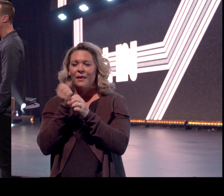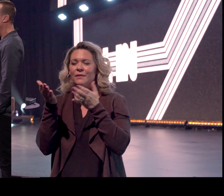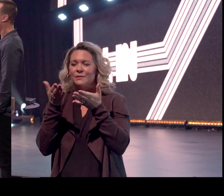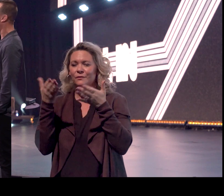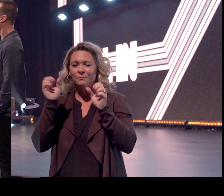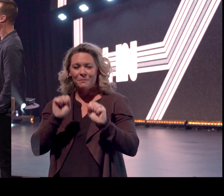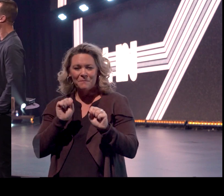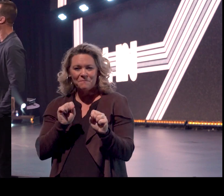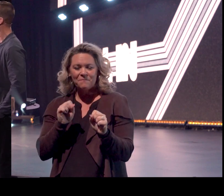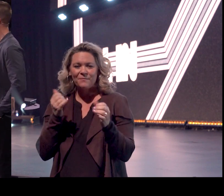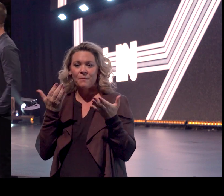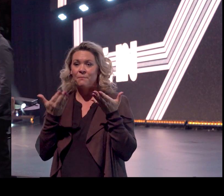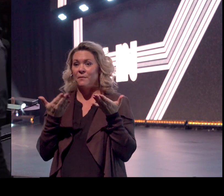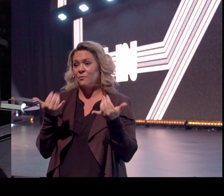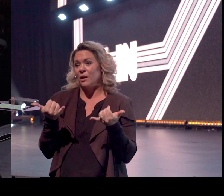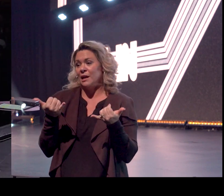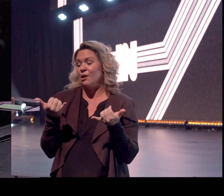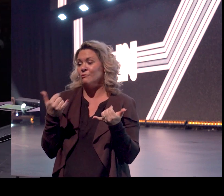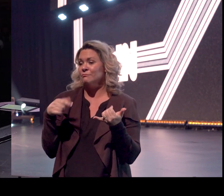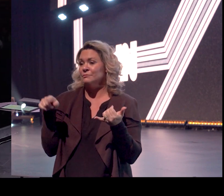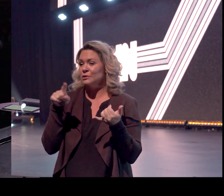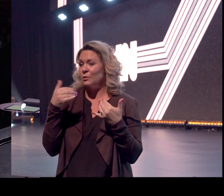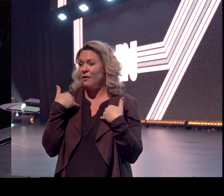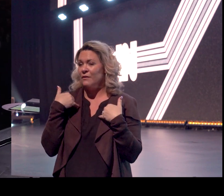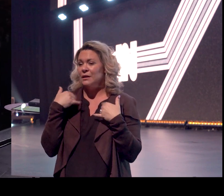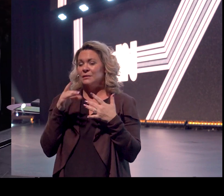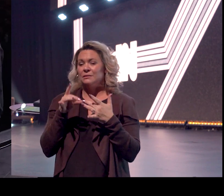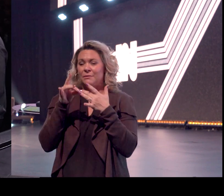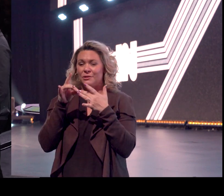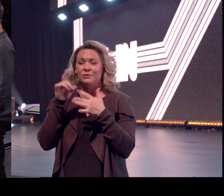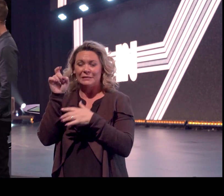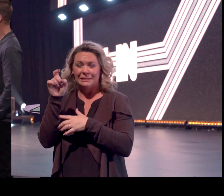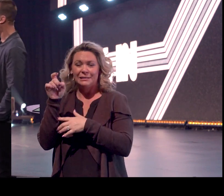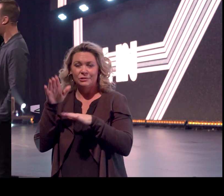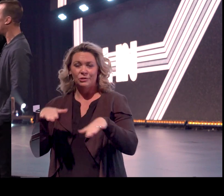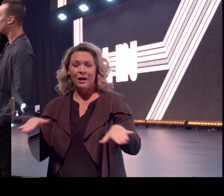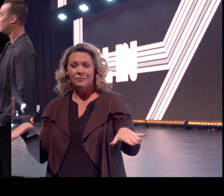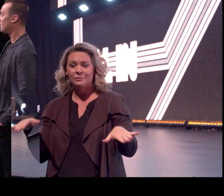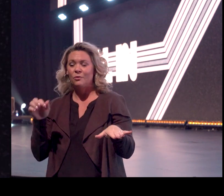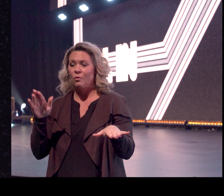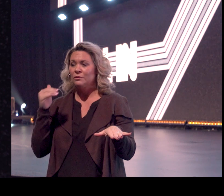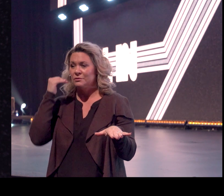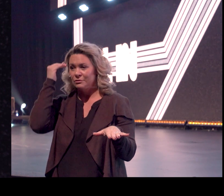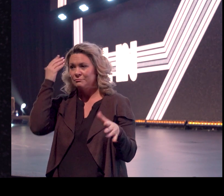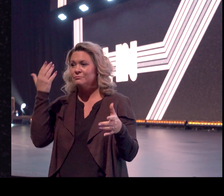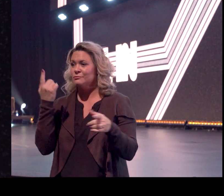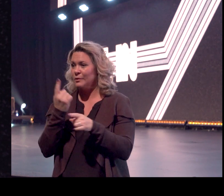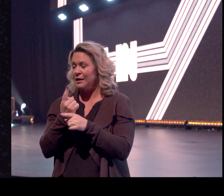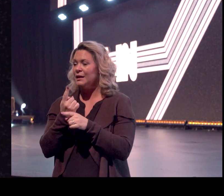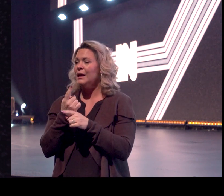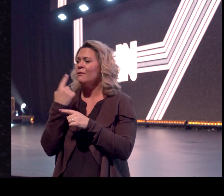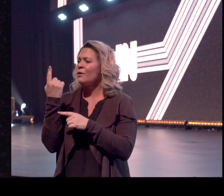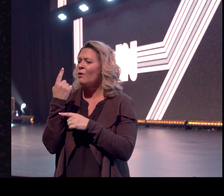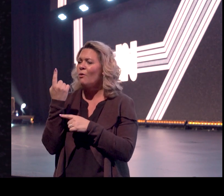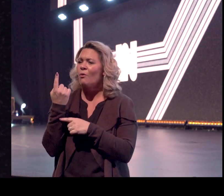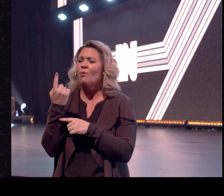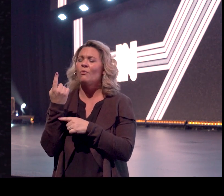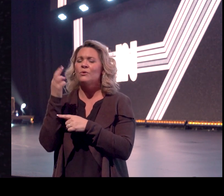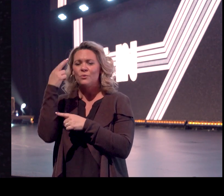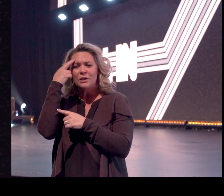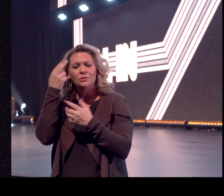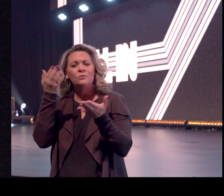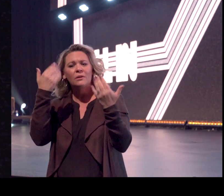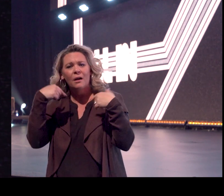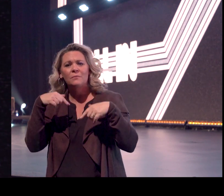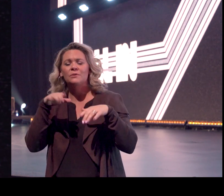matter. Some of you are in the service right now, and you know who you are because you have a special needs child or adult, and